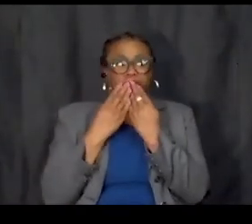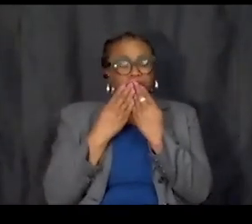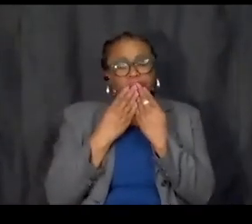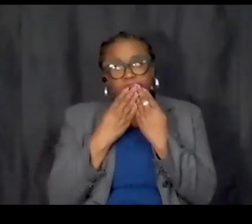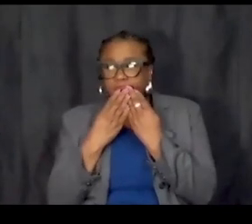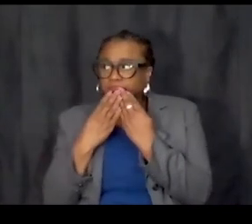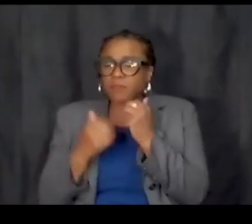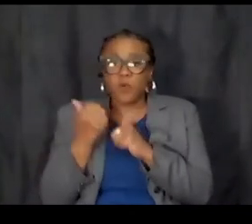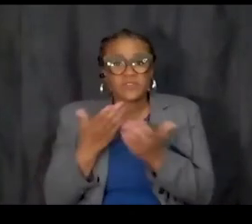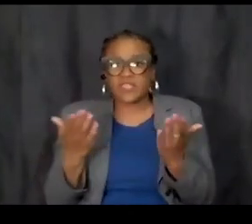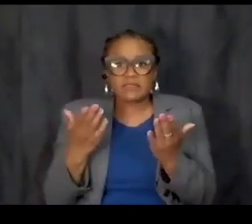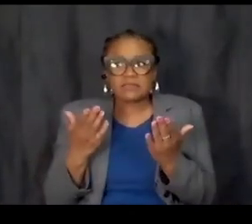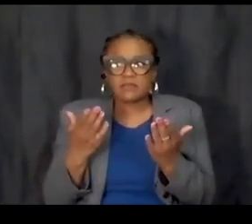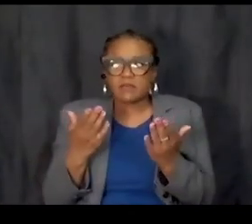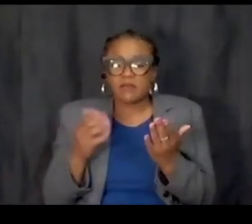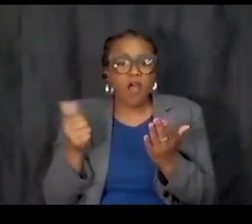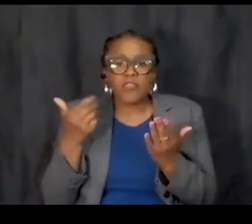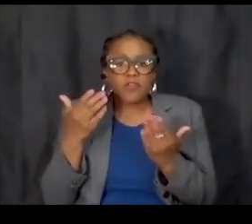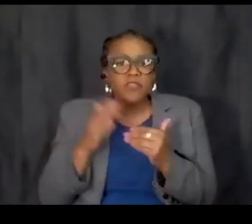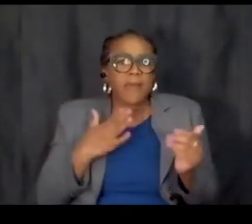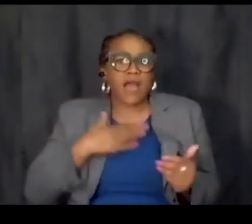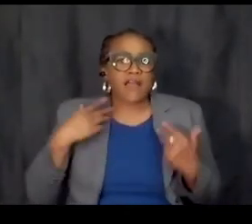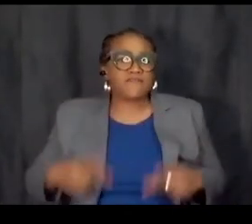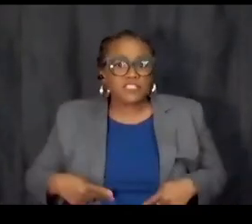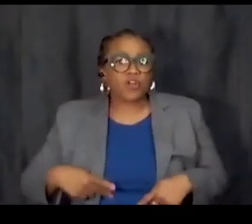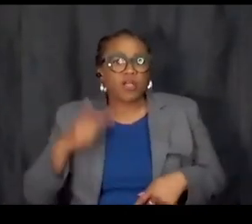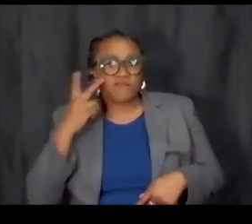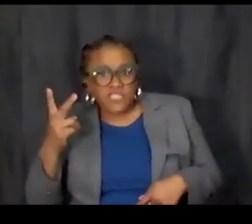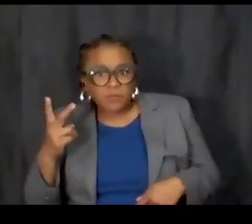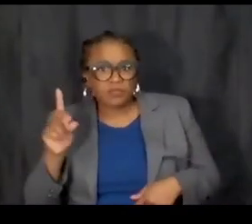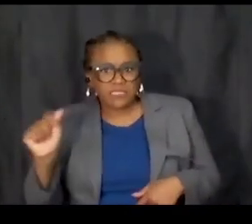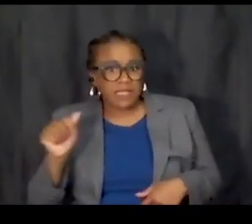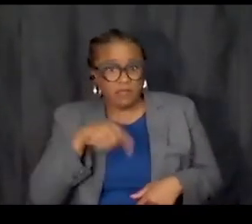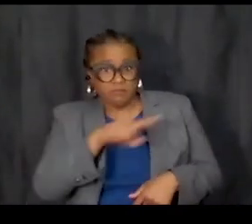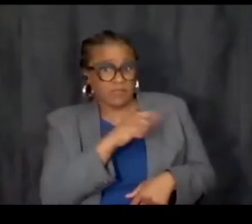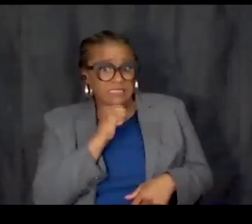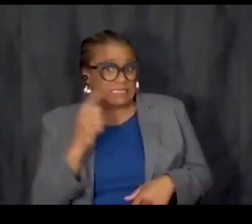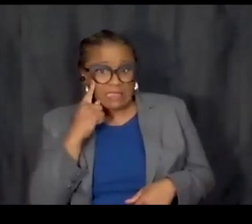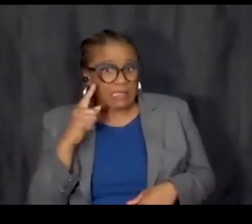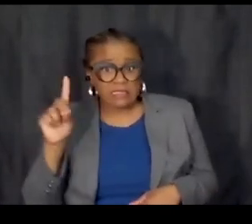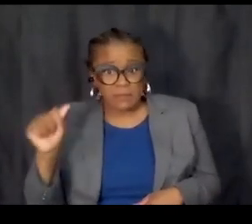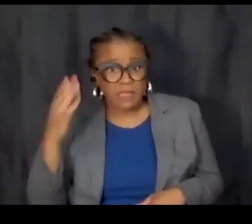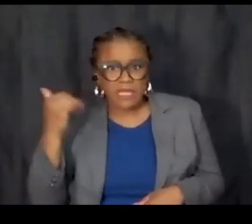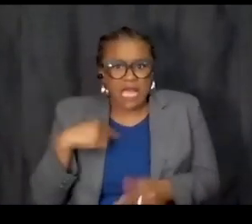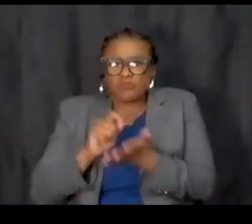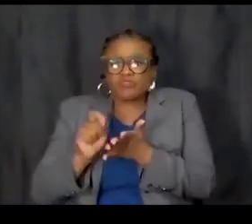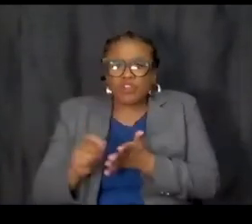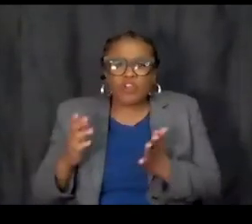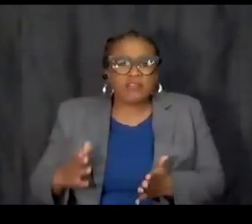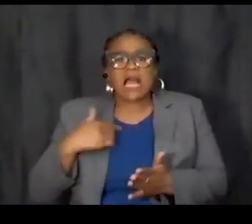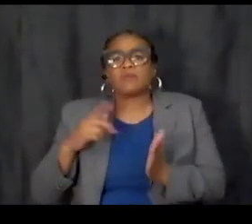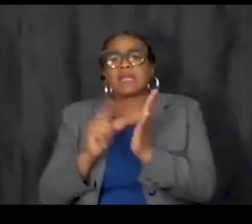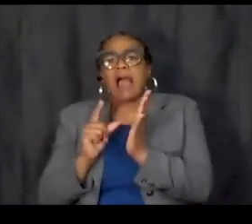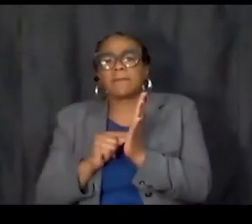know, disability, which wasn't to them a disability because I was a journalist I was a copy editor for 20 years and I ran